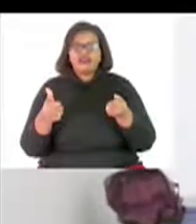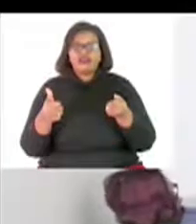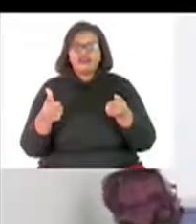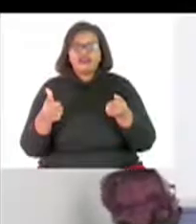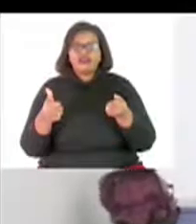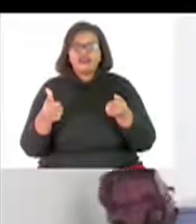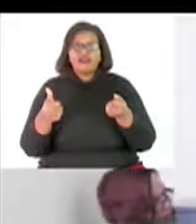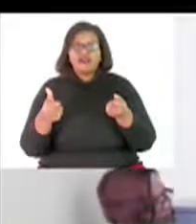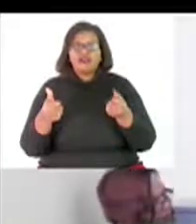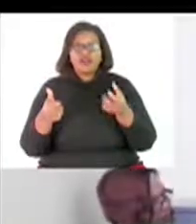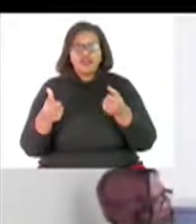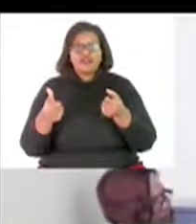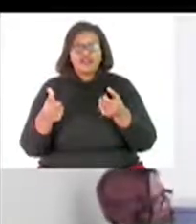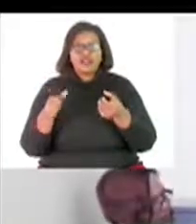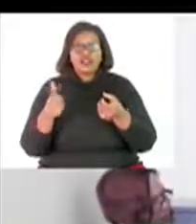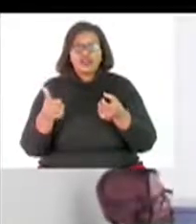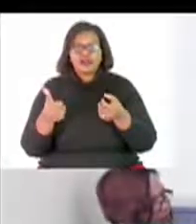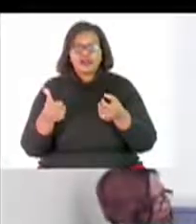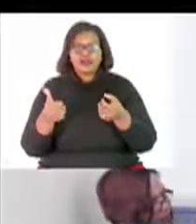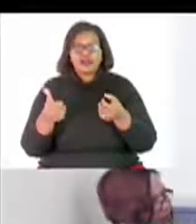You find another one?